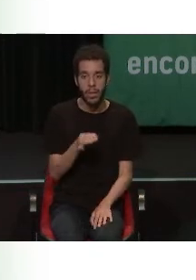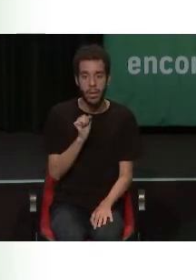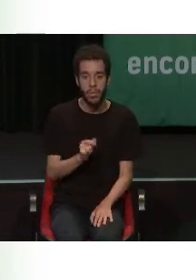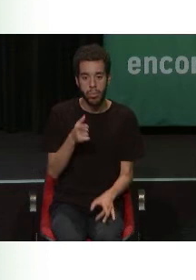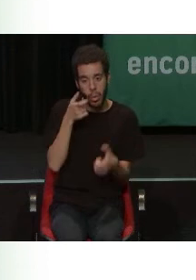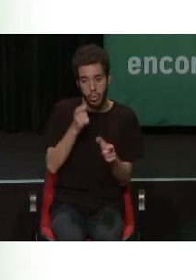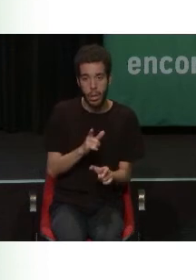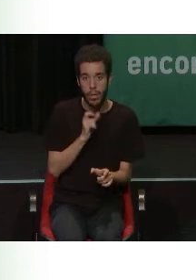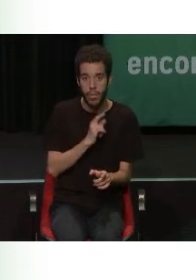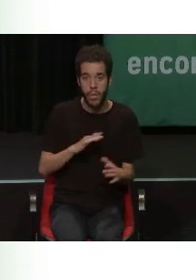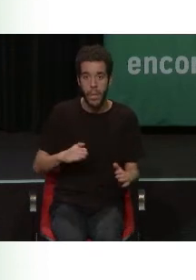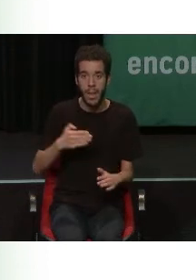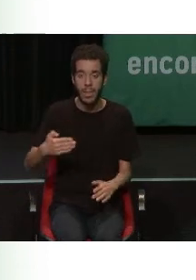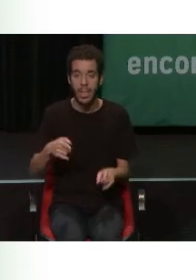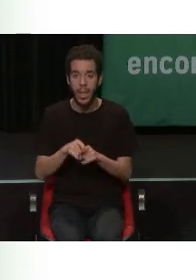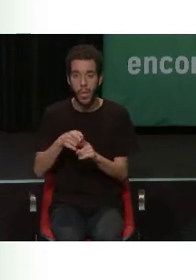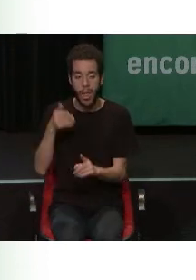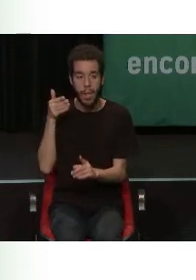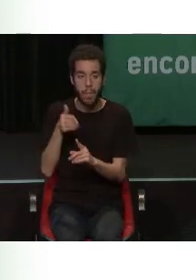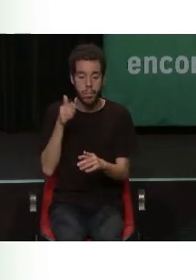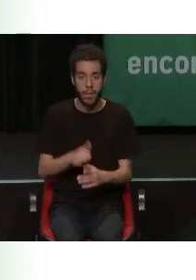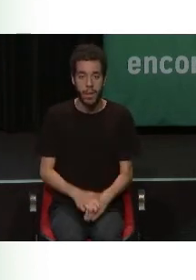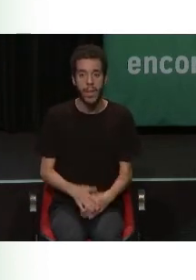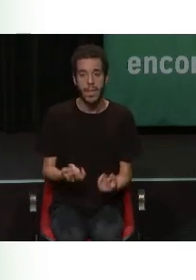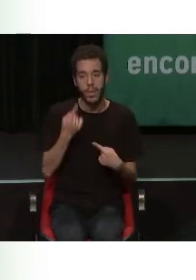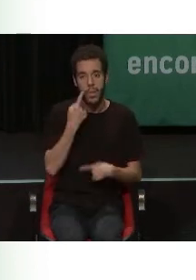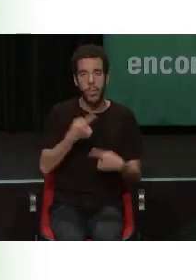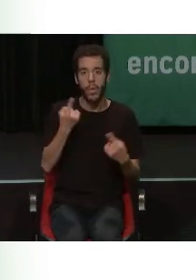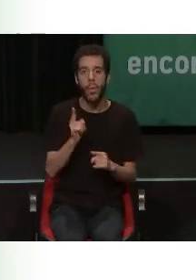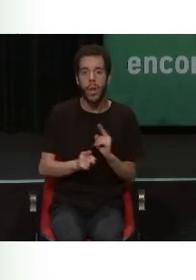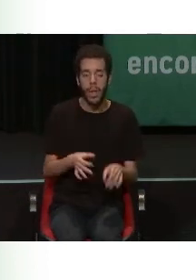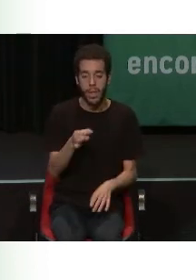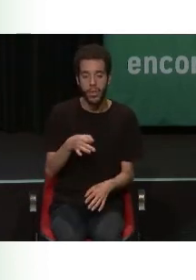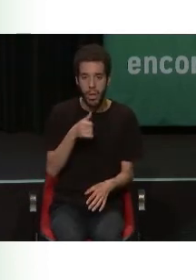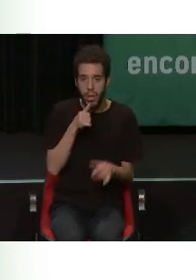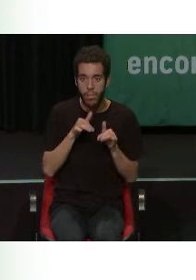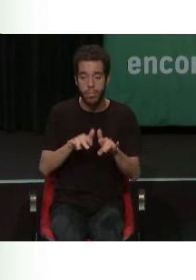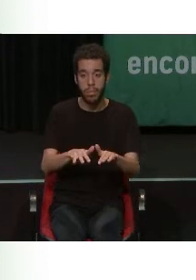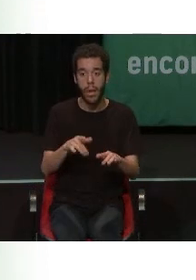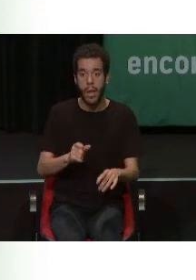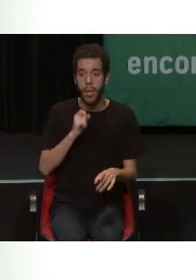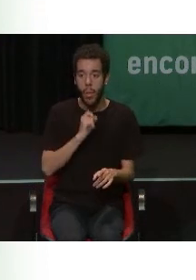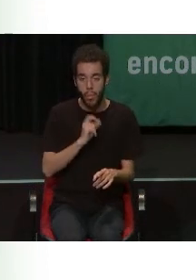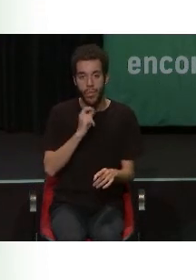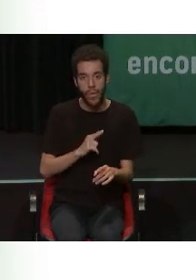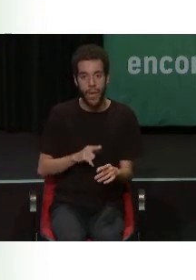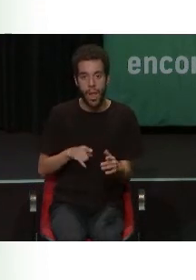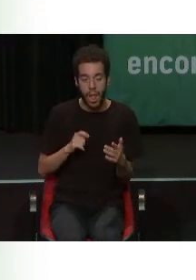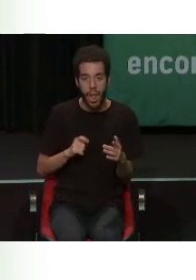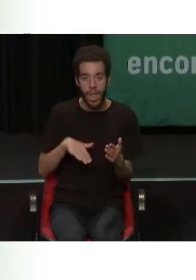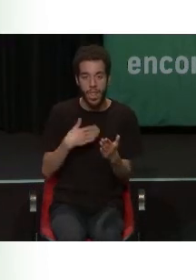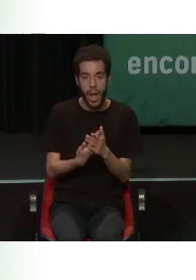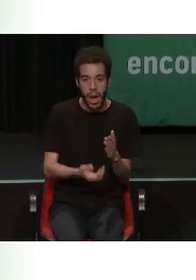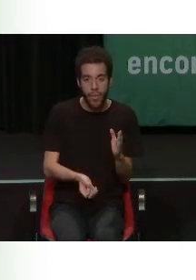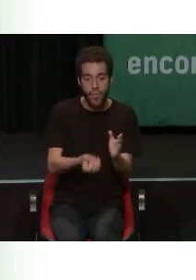and S6 is a target of mTOR. So this indicates that leukemia cells have high levels of activation of this